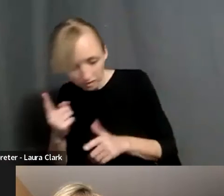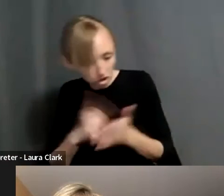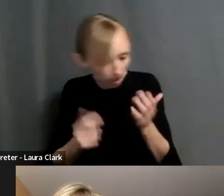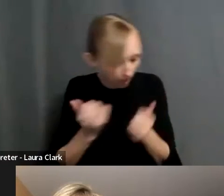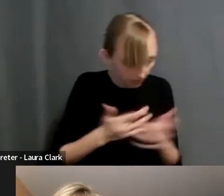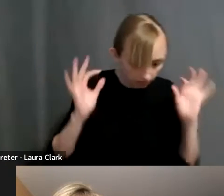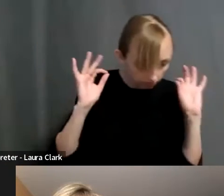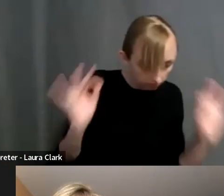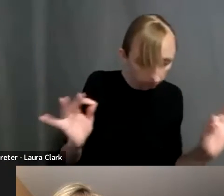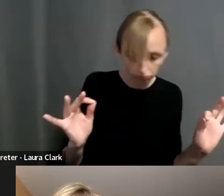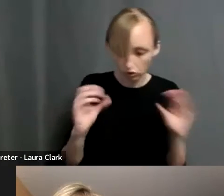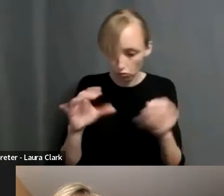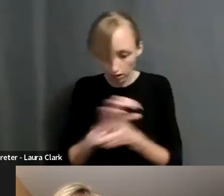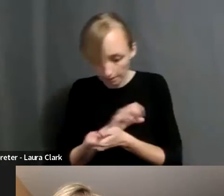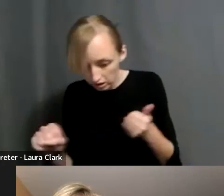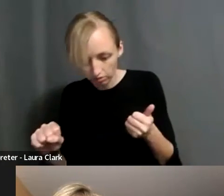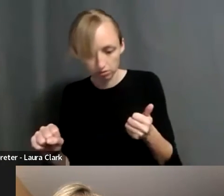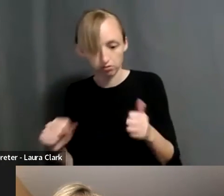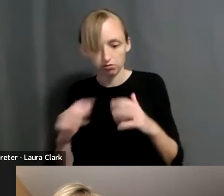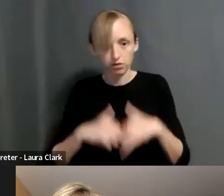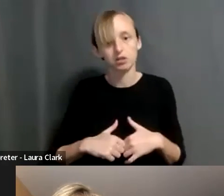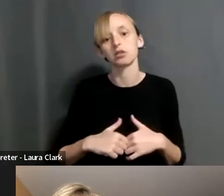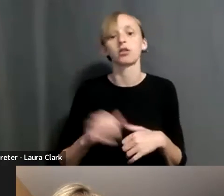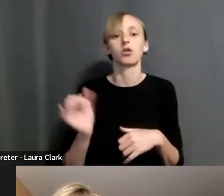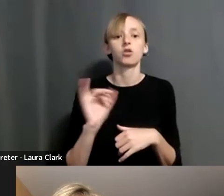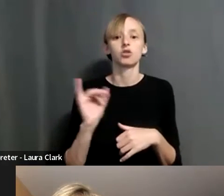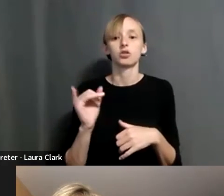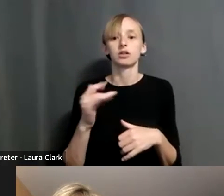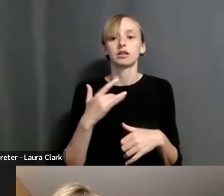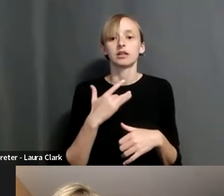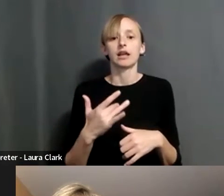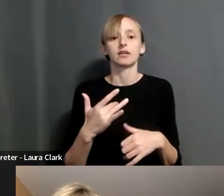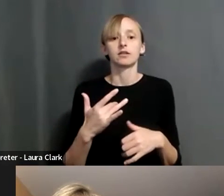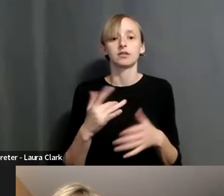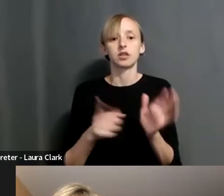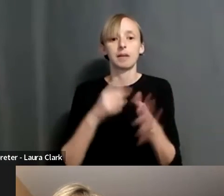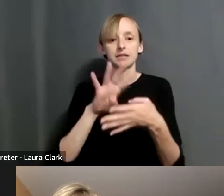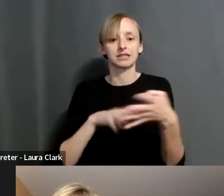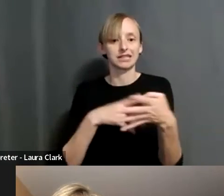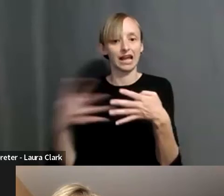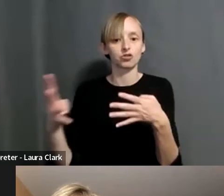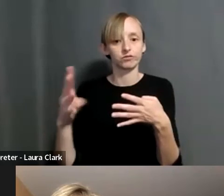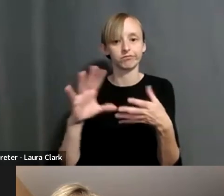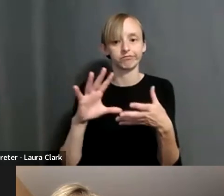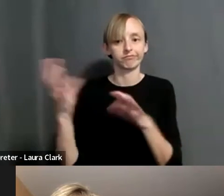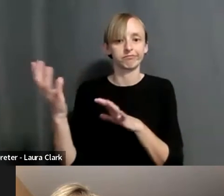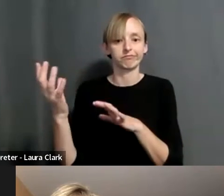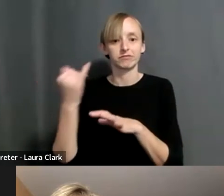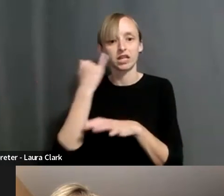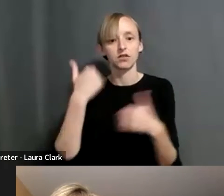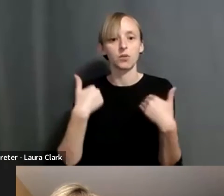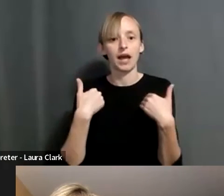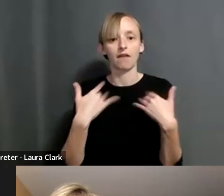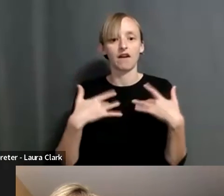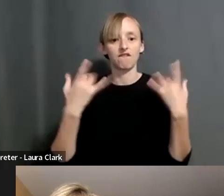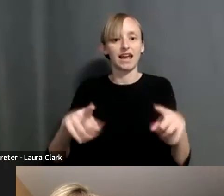that I would say, and also kind of, because I think a lot of schedules kind of get thrown off, especially if you're in a multi-sport event